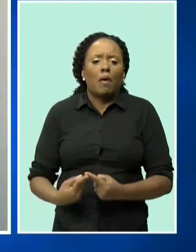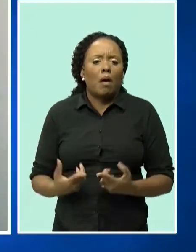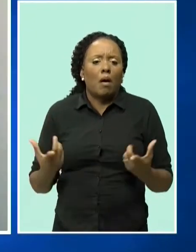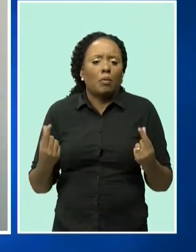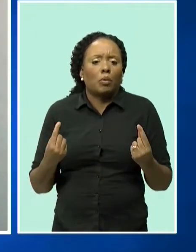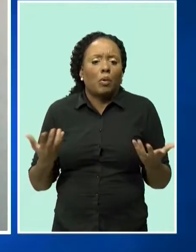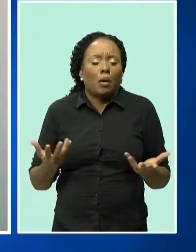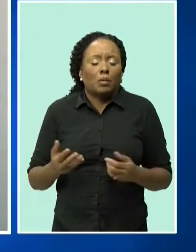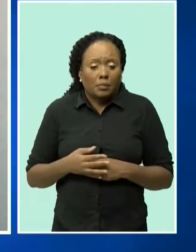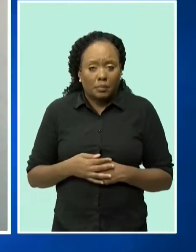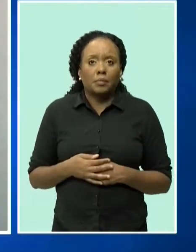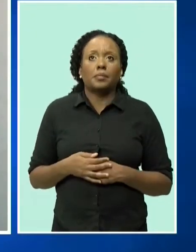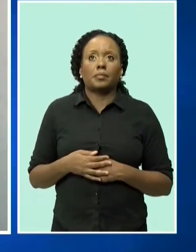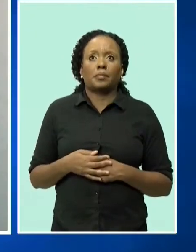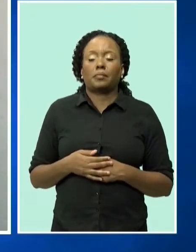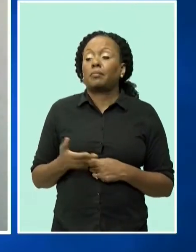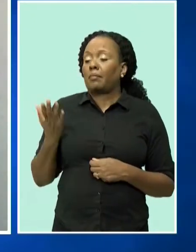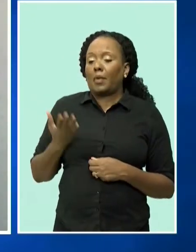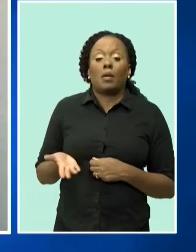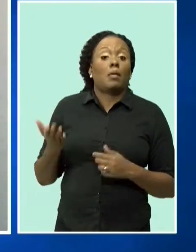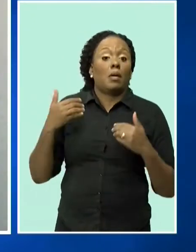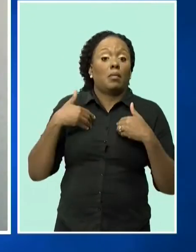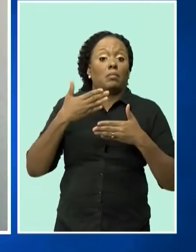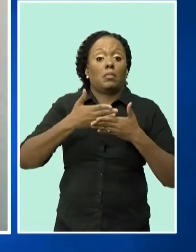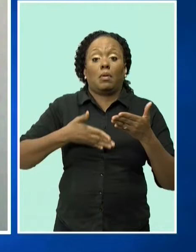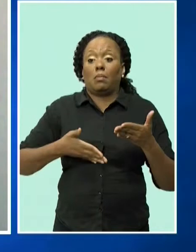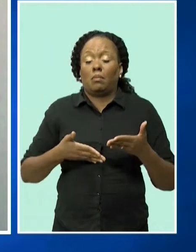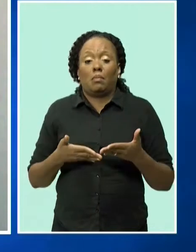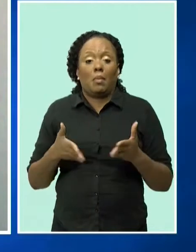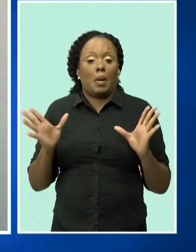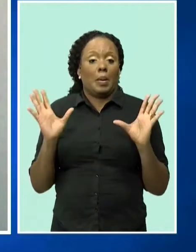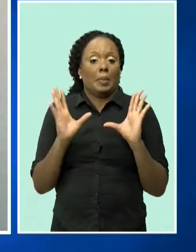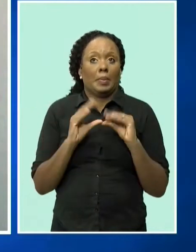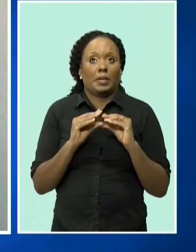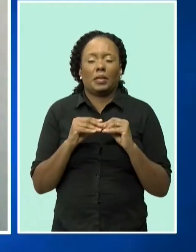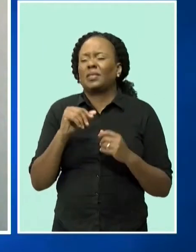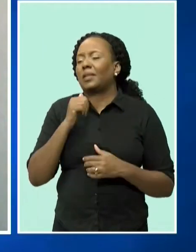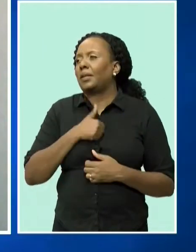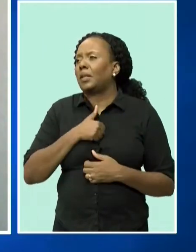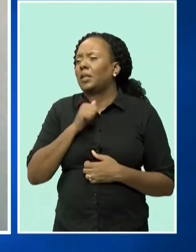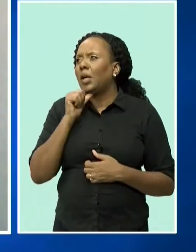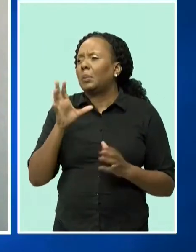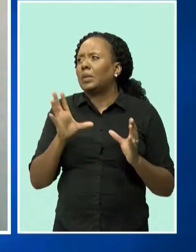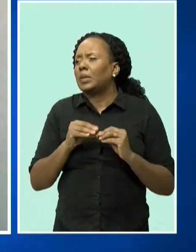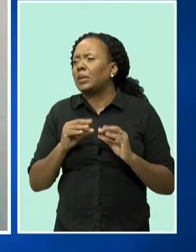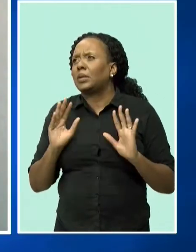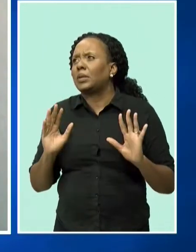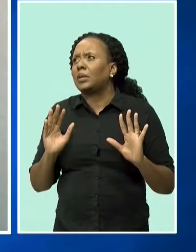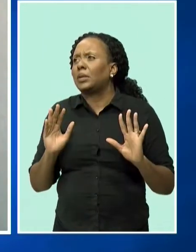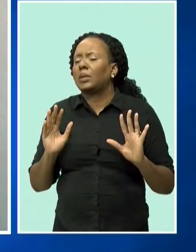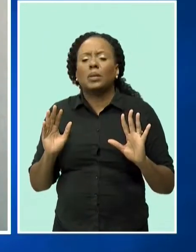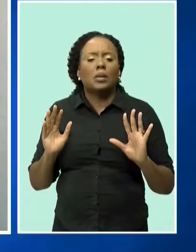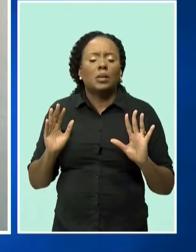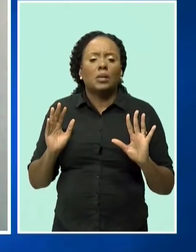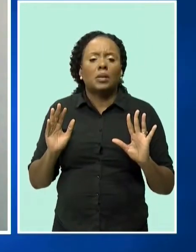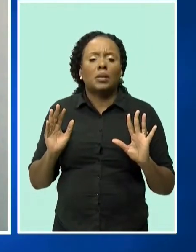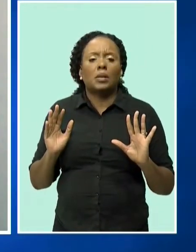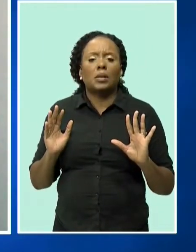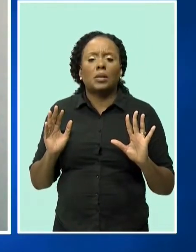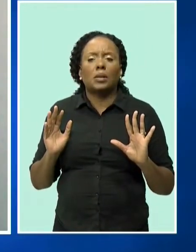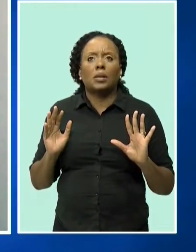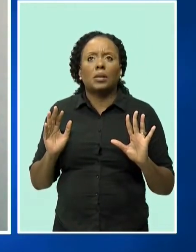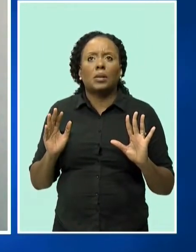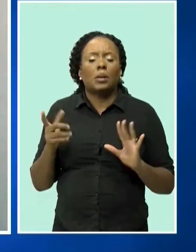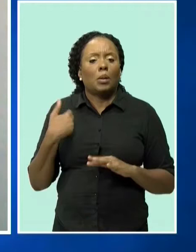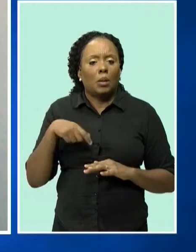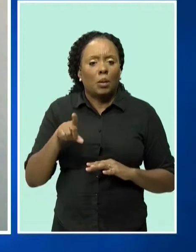Well, we've had a couple of town hall meetings. Sorry, not town hall. We have had sessions on Voice